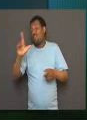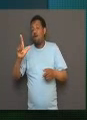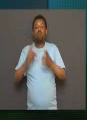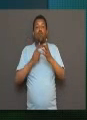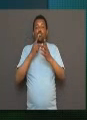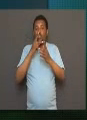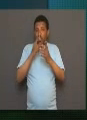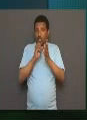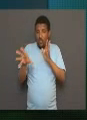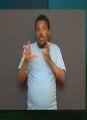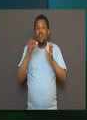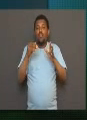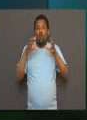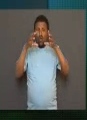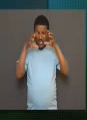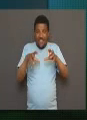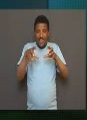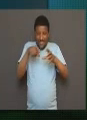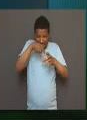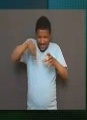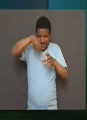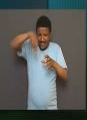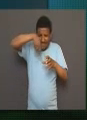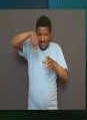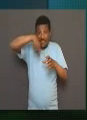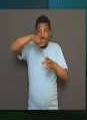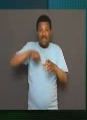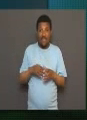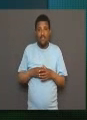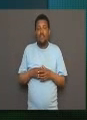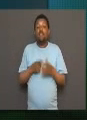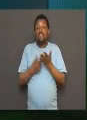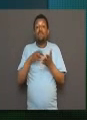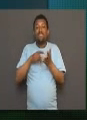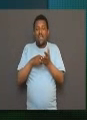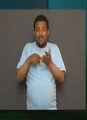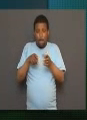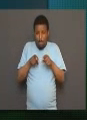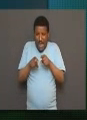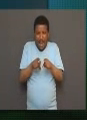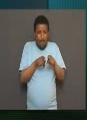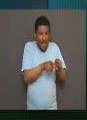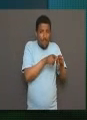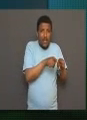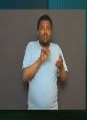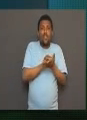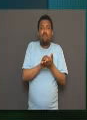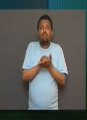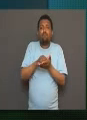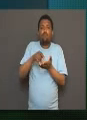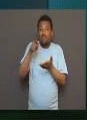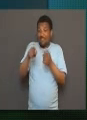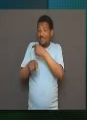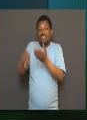concentric circles. This means that the parallels, which are circles in this